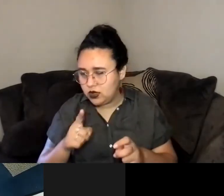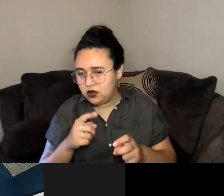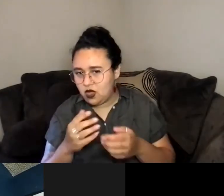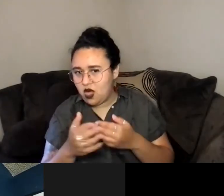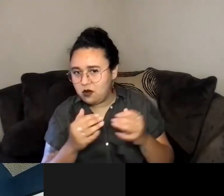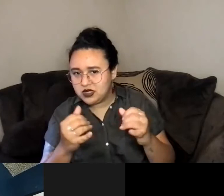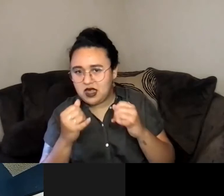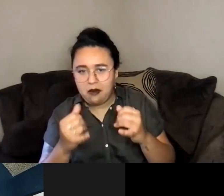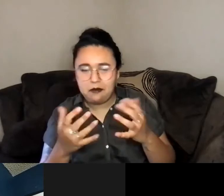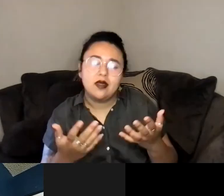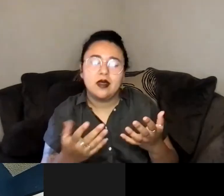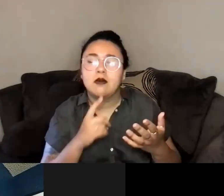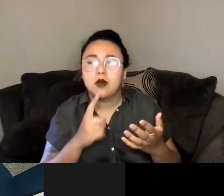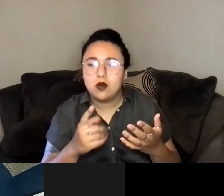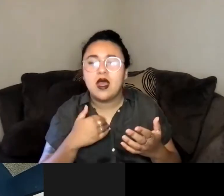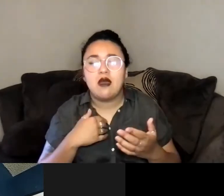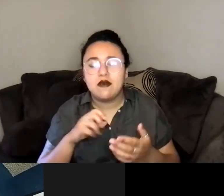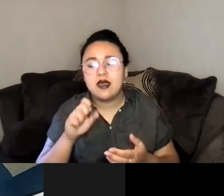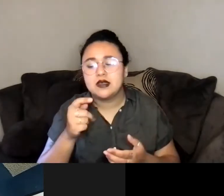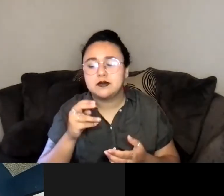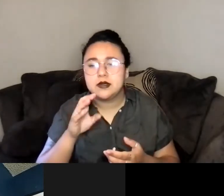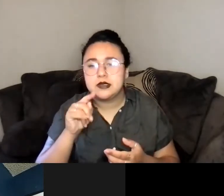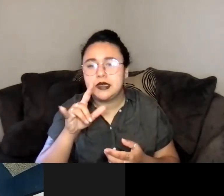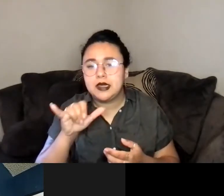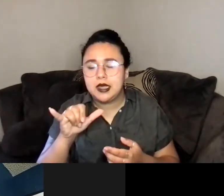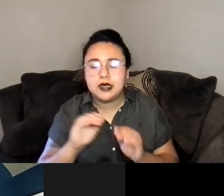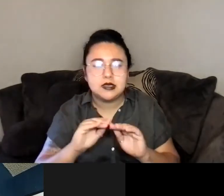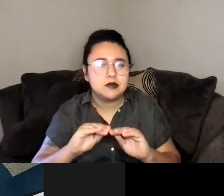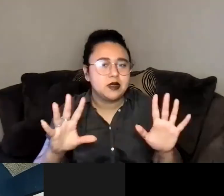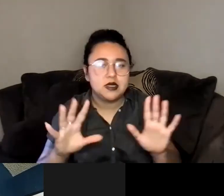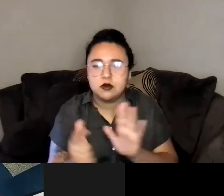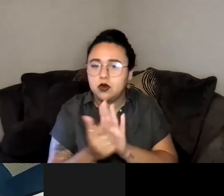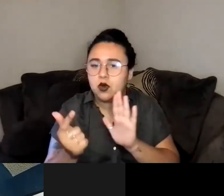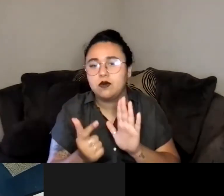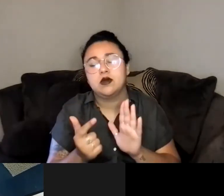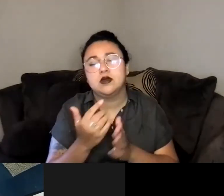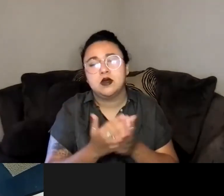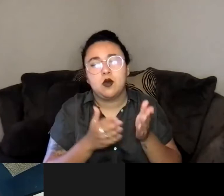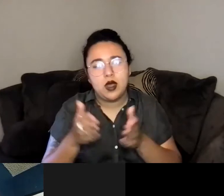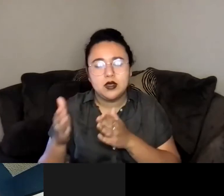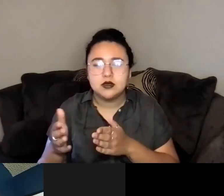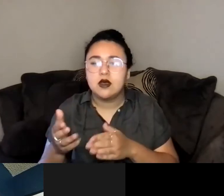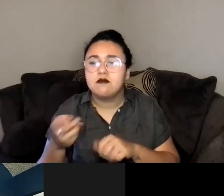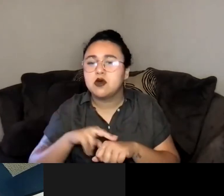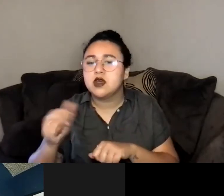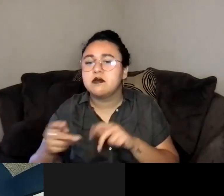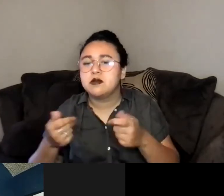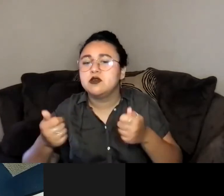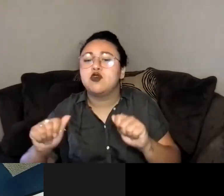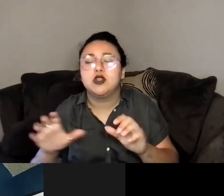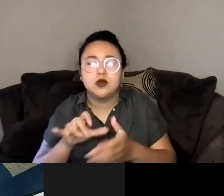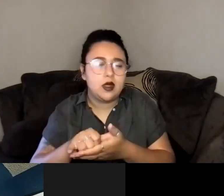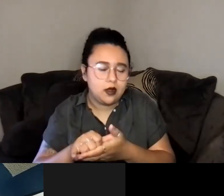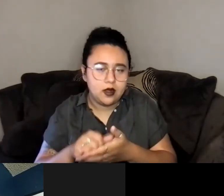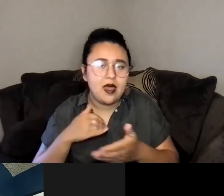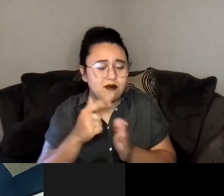the places where it's explicitly prohibited in some way or another, there are, of course, still ways that people try to get away with it, right? Like, having a